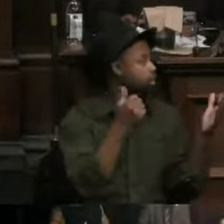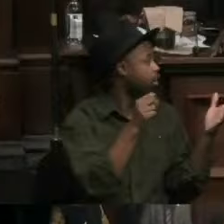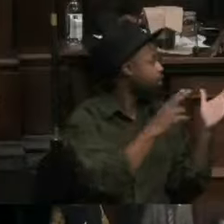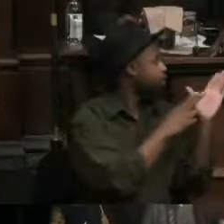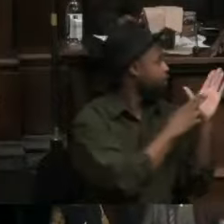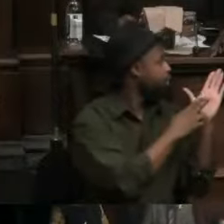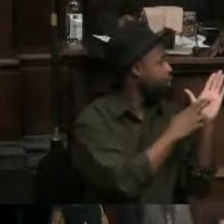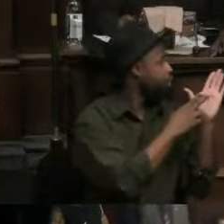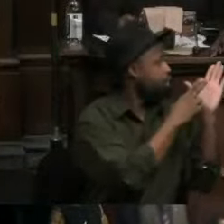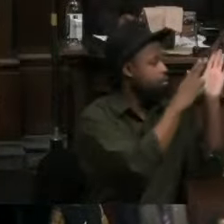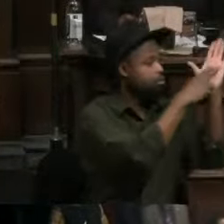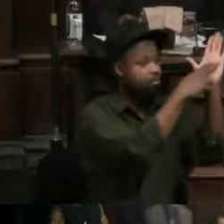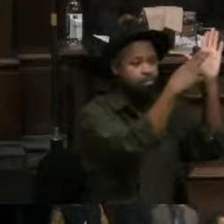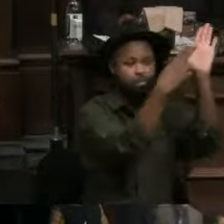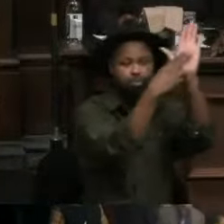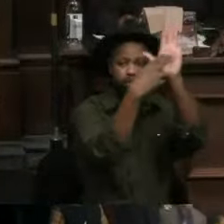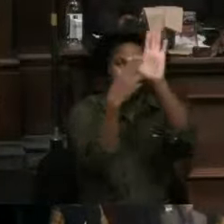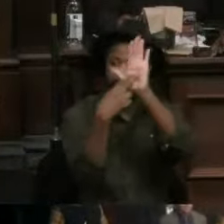petitions?